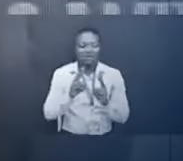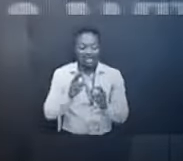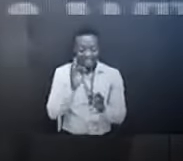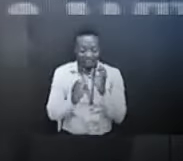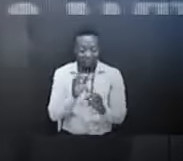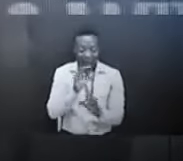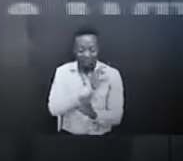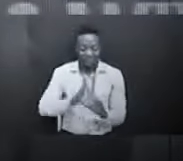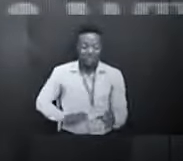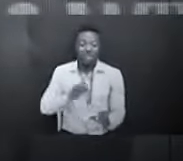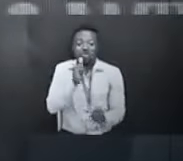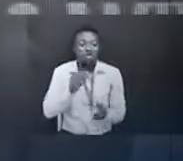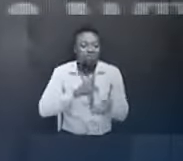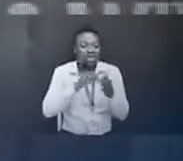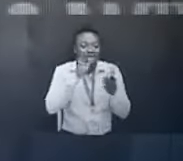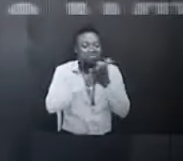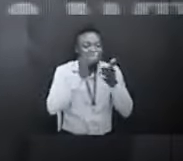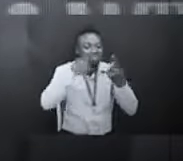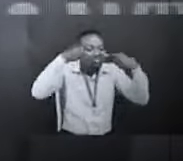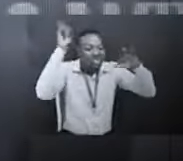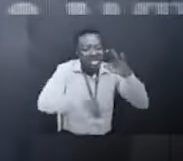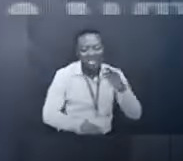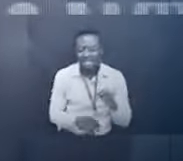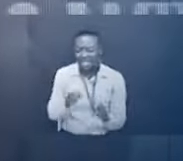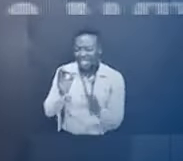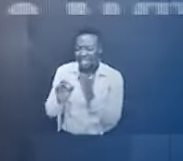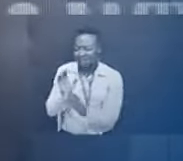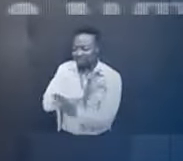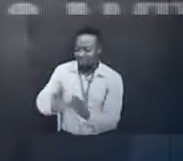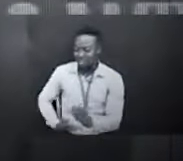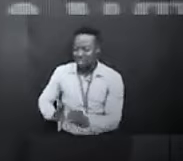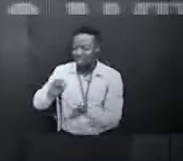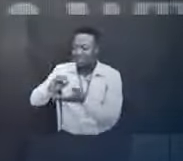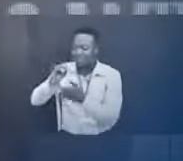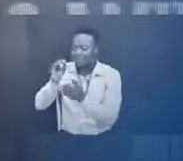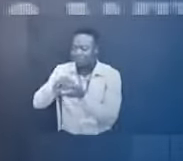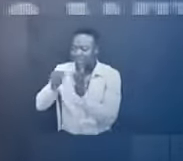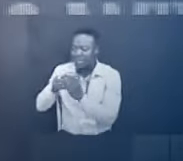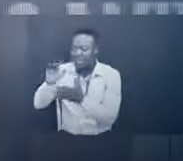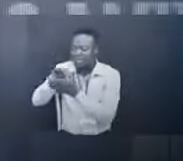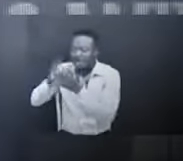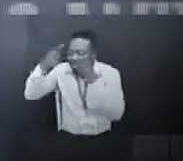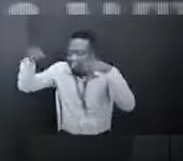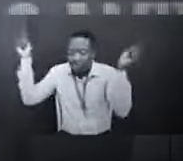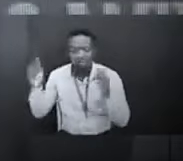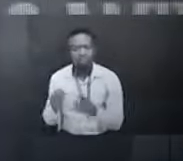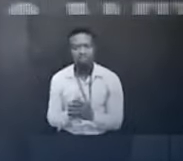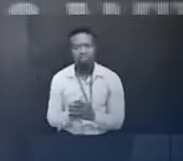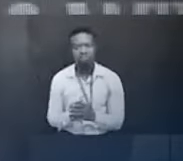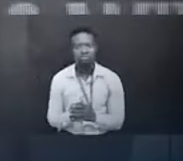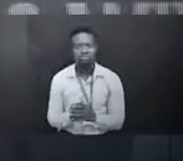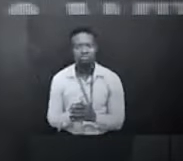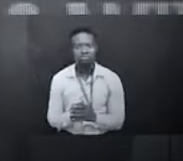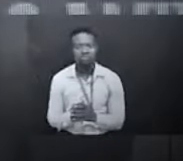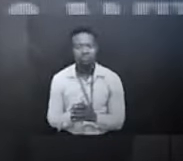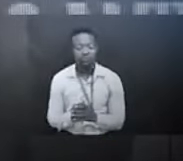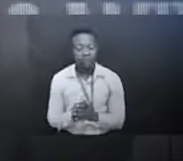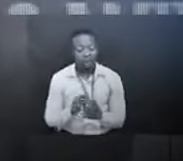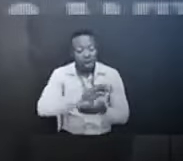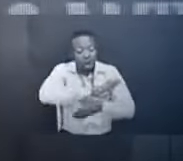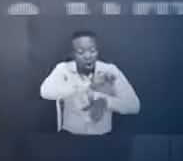fulfilling marriage. All married couples living by the rules of love